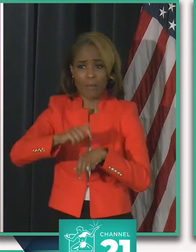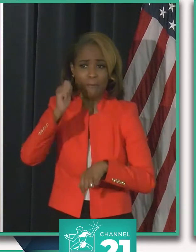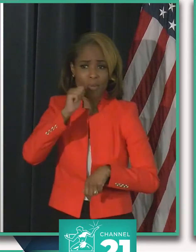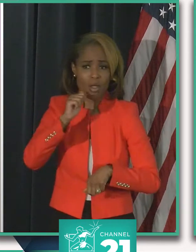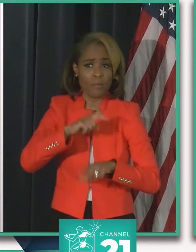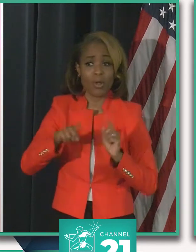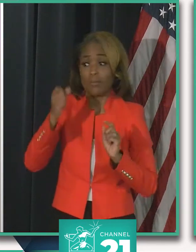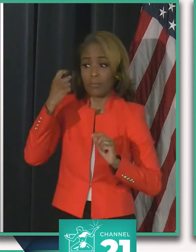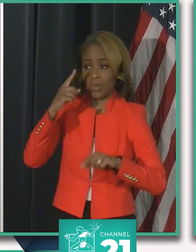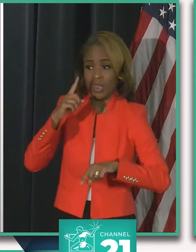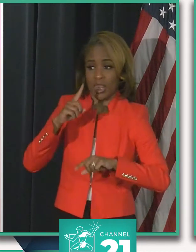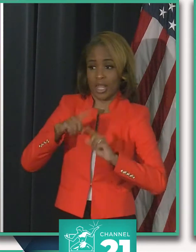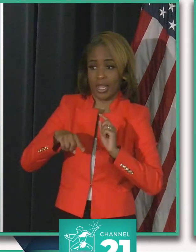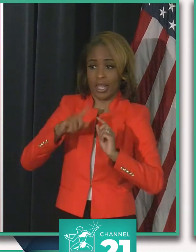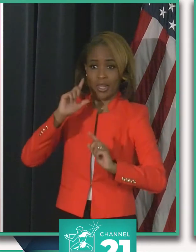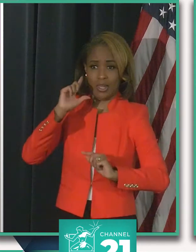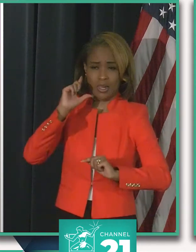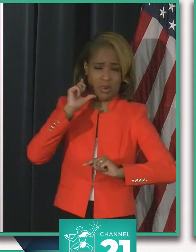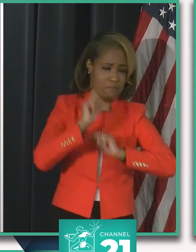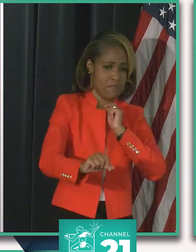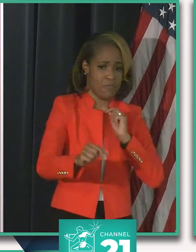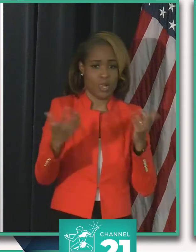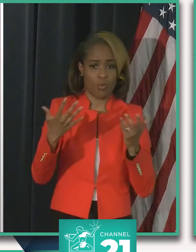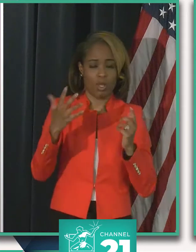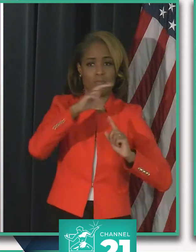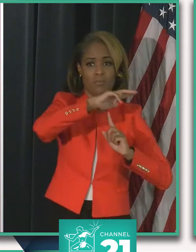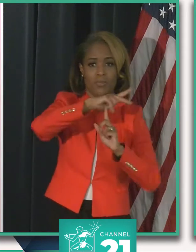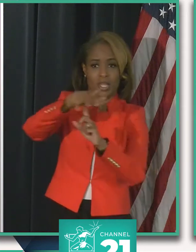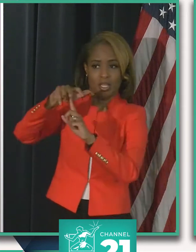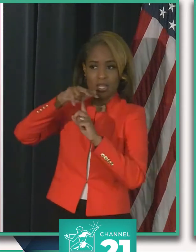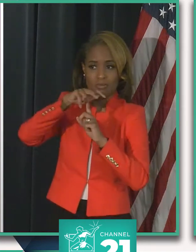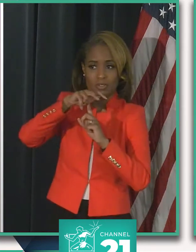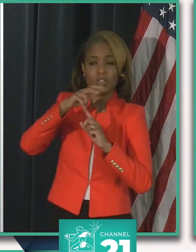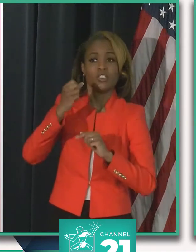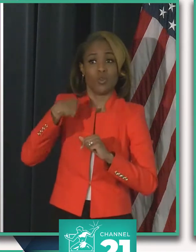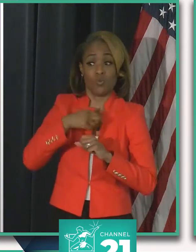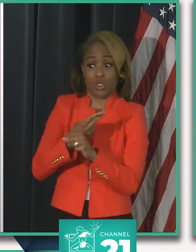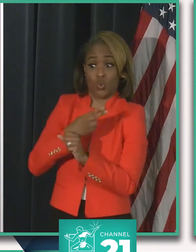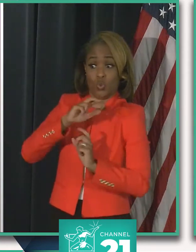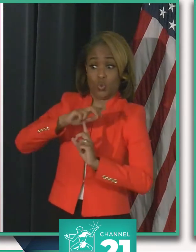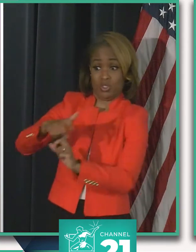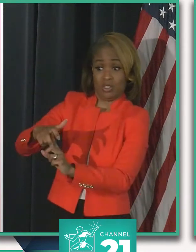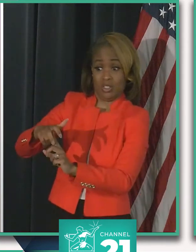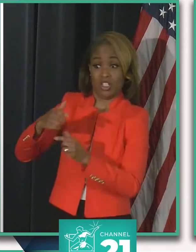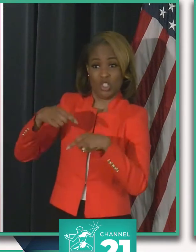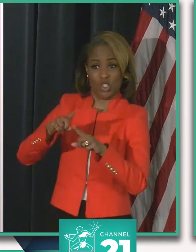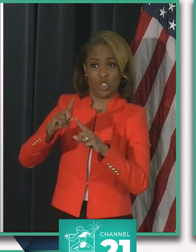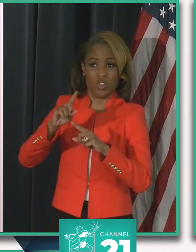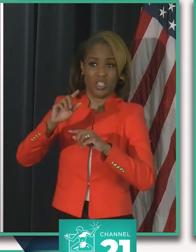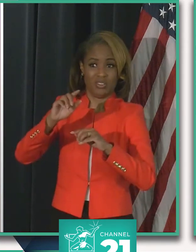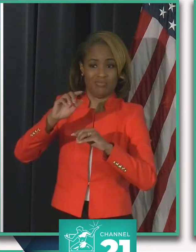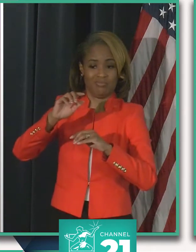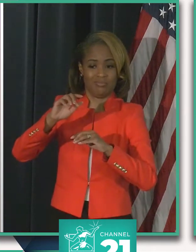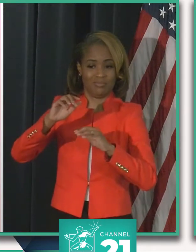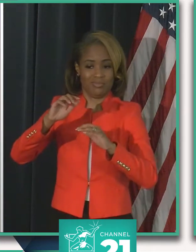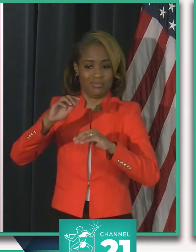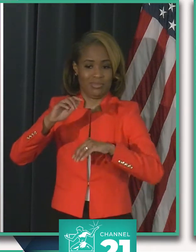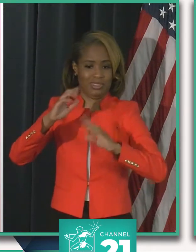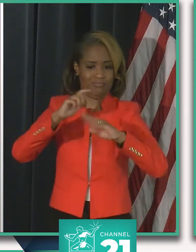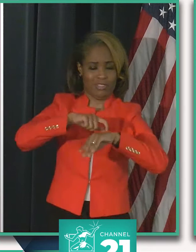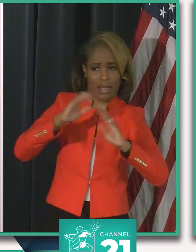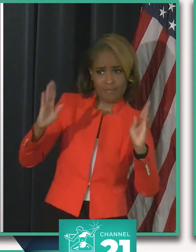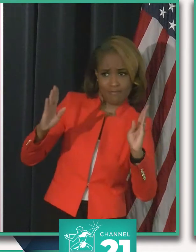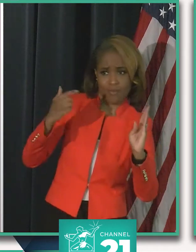can outrun is a helicopter. So what we've done, we use our helicopter during those hours that we believe